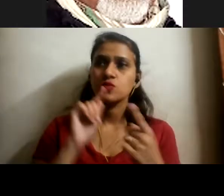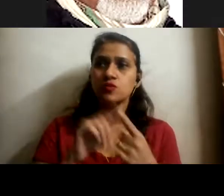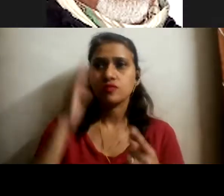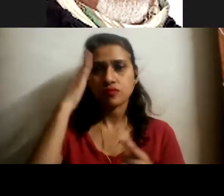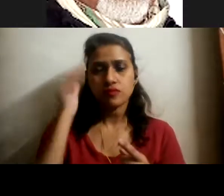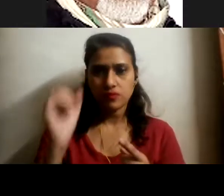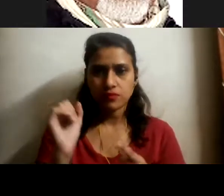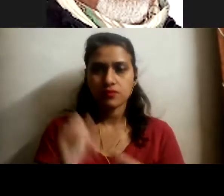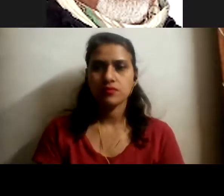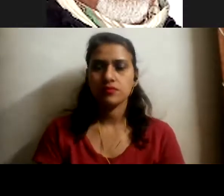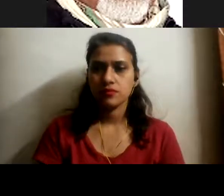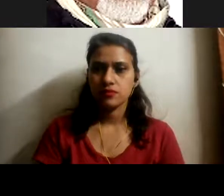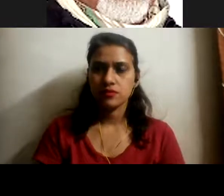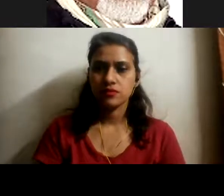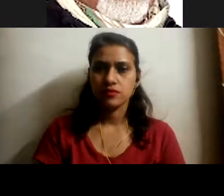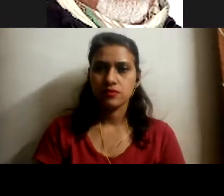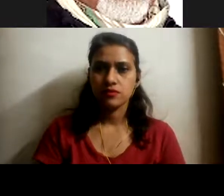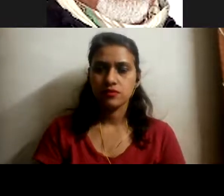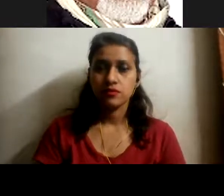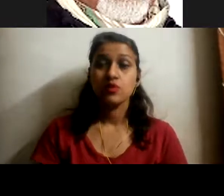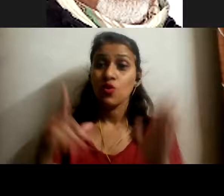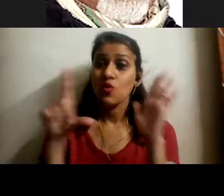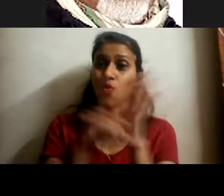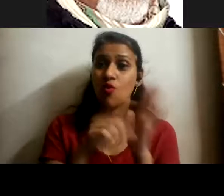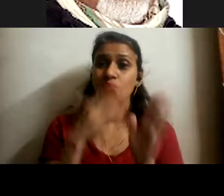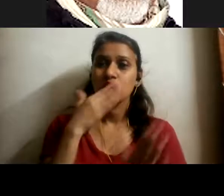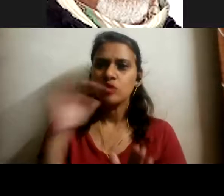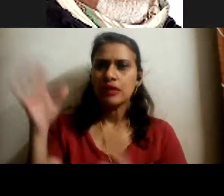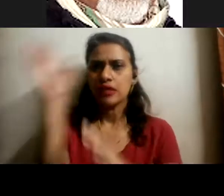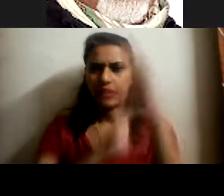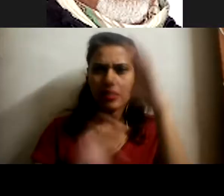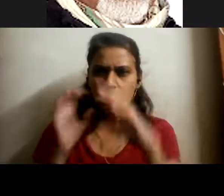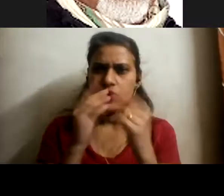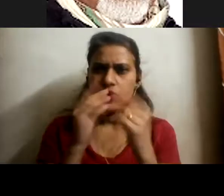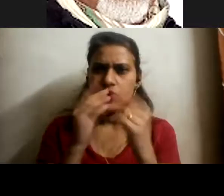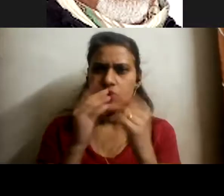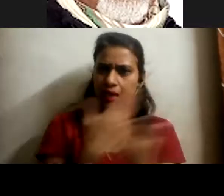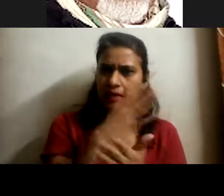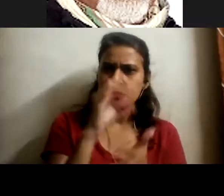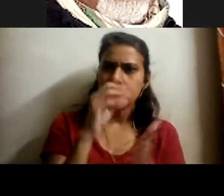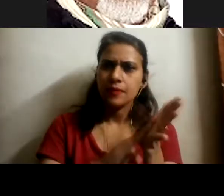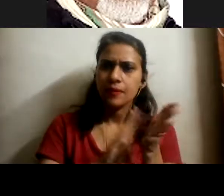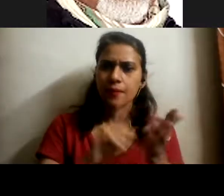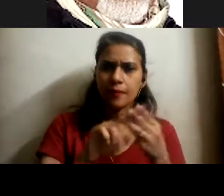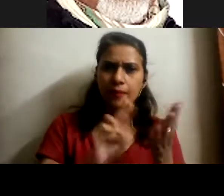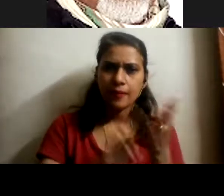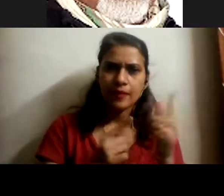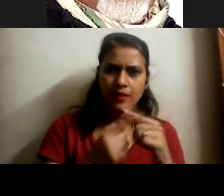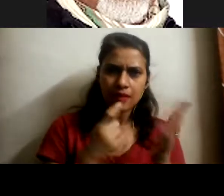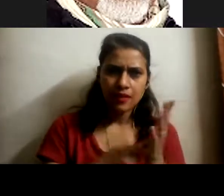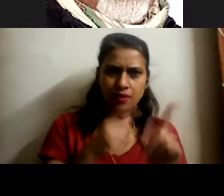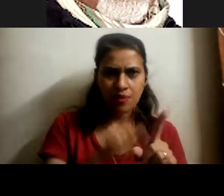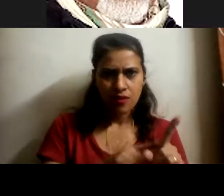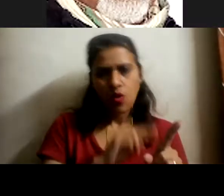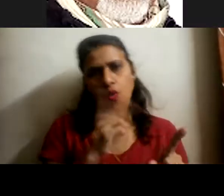is, usually law students, they tend to get confused between case commentary and IRAC method. So what an IRAC method